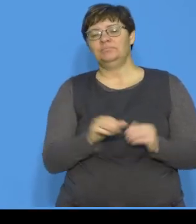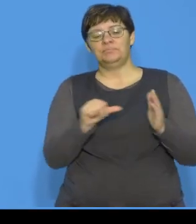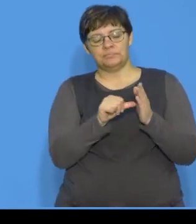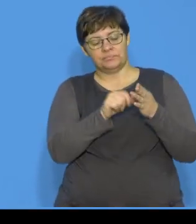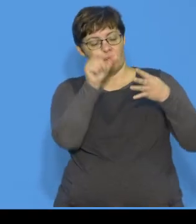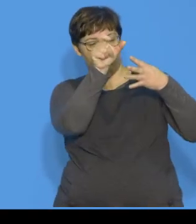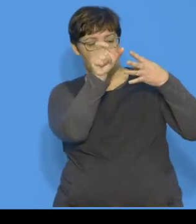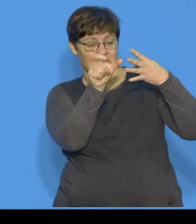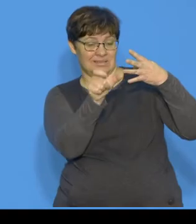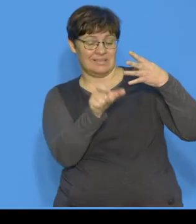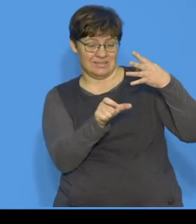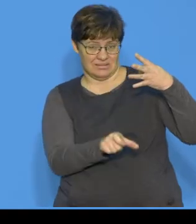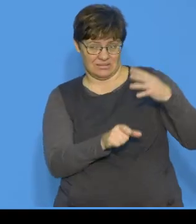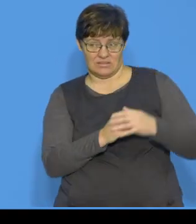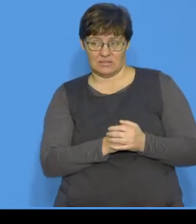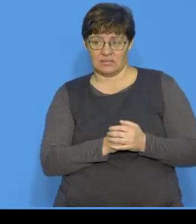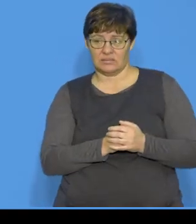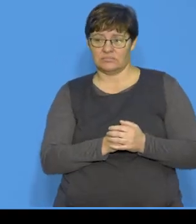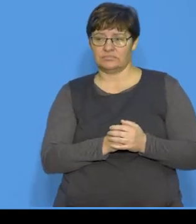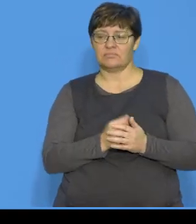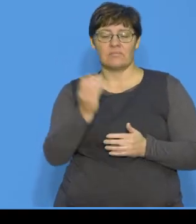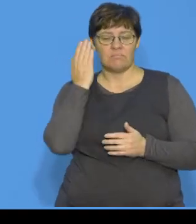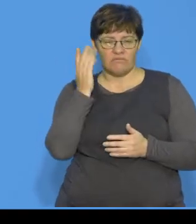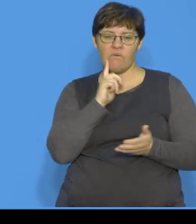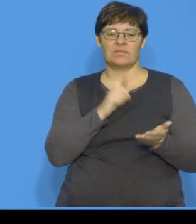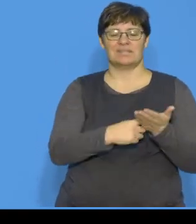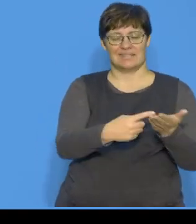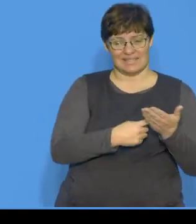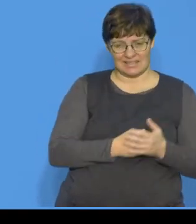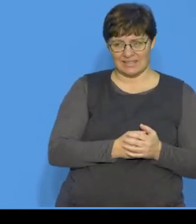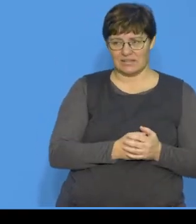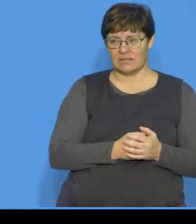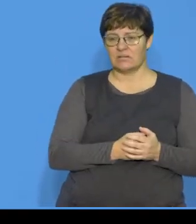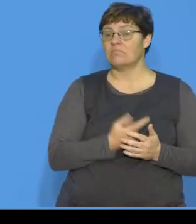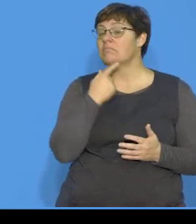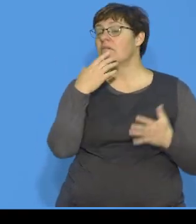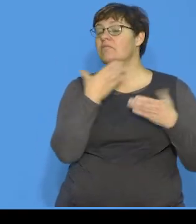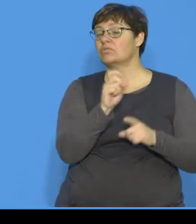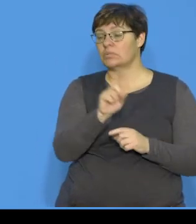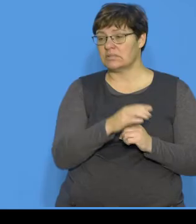key words that I spoke to you earlier on about that we are going to be focusing on. When